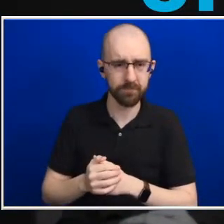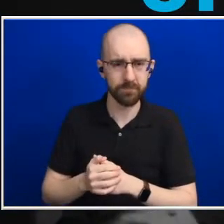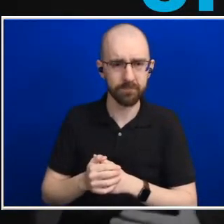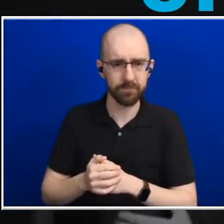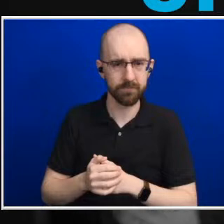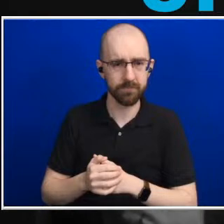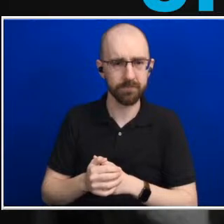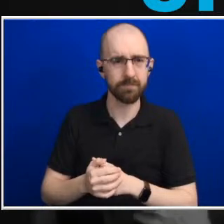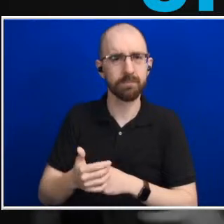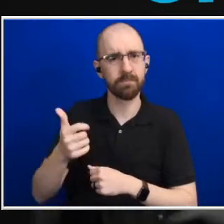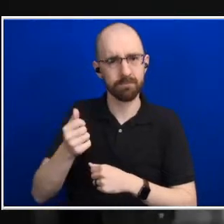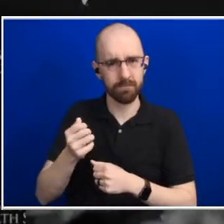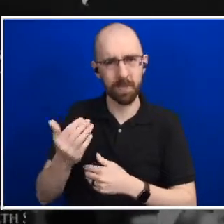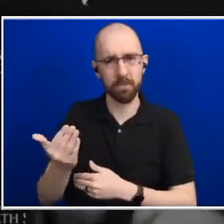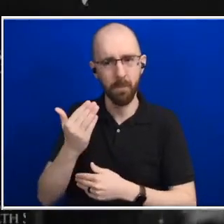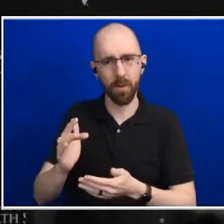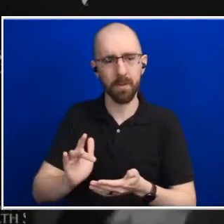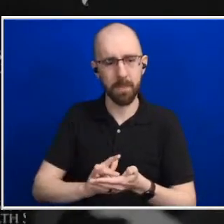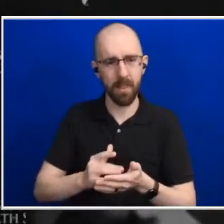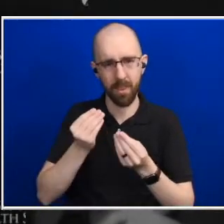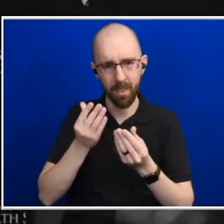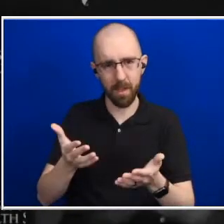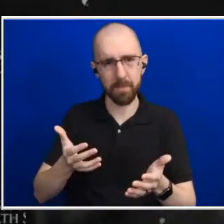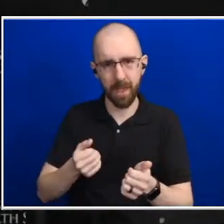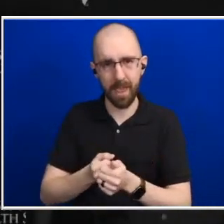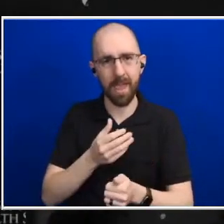Subscribe to our morning medical update and Open